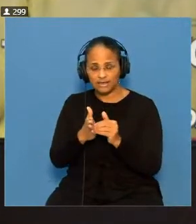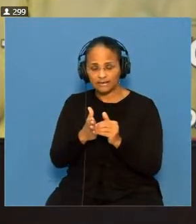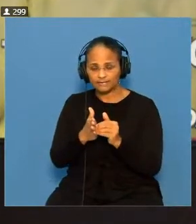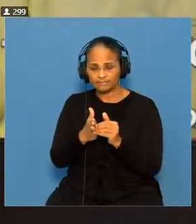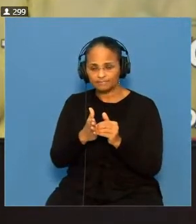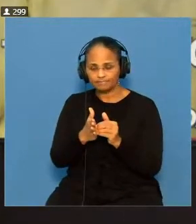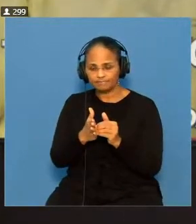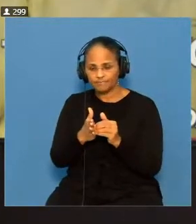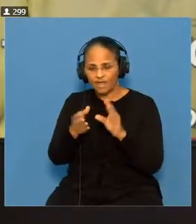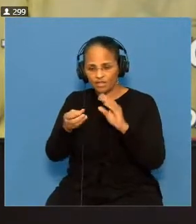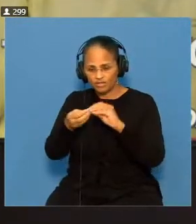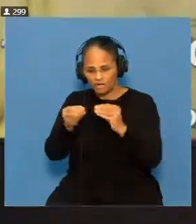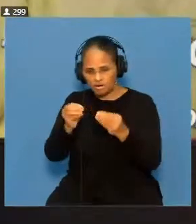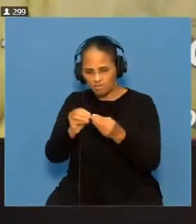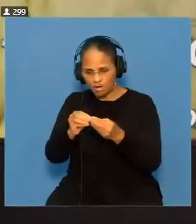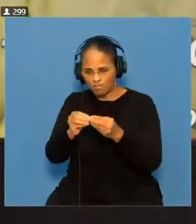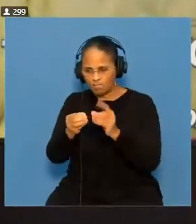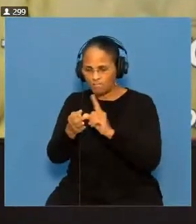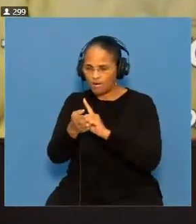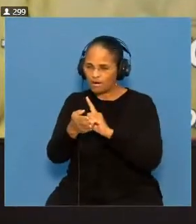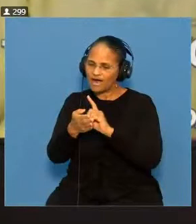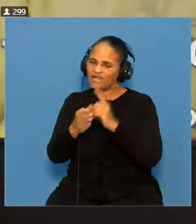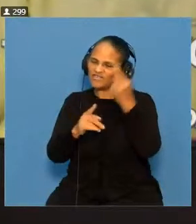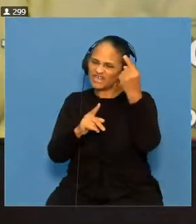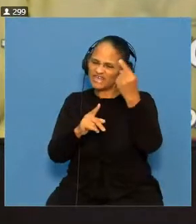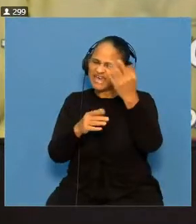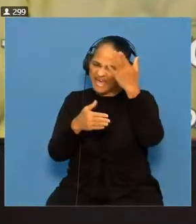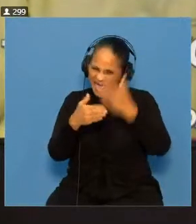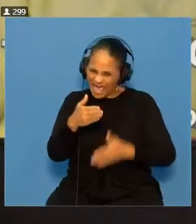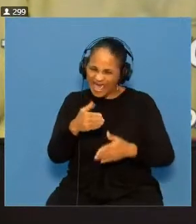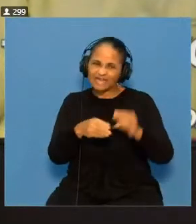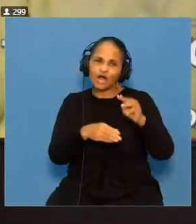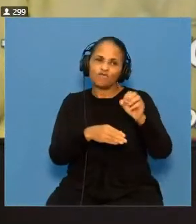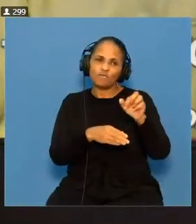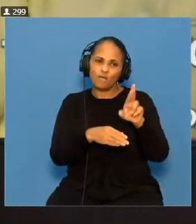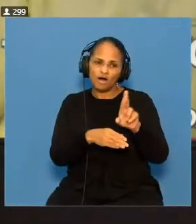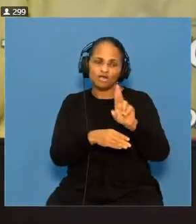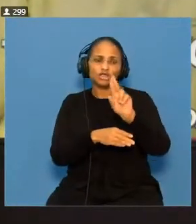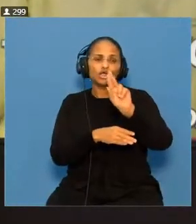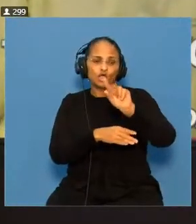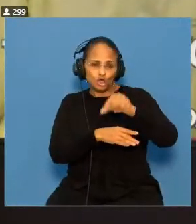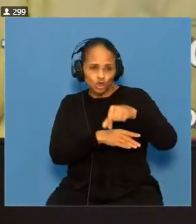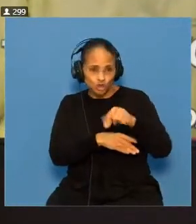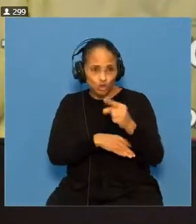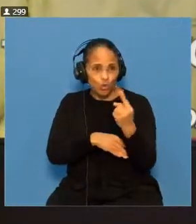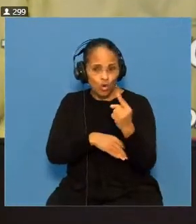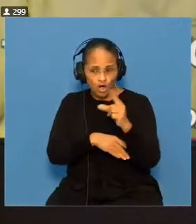our amounts by the end of March, and Q1 or Q2.